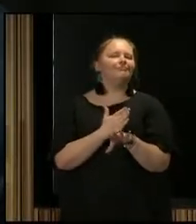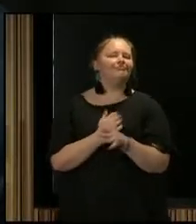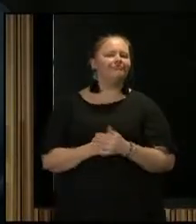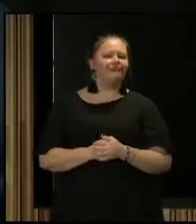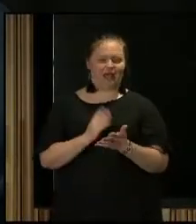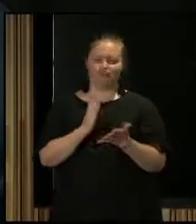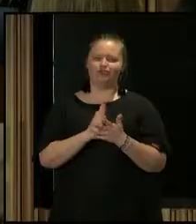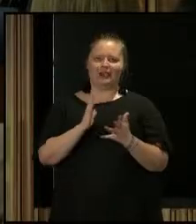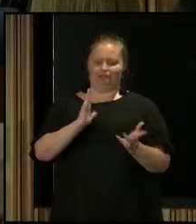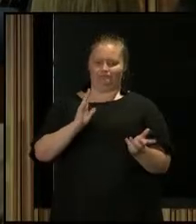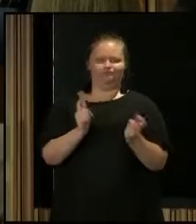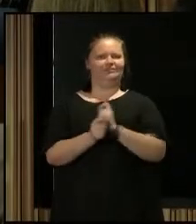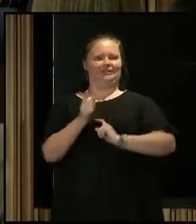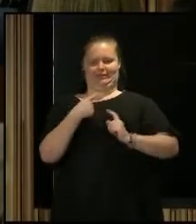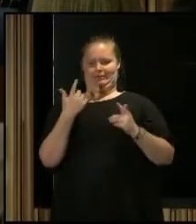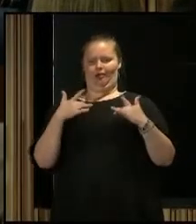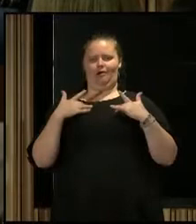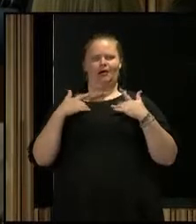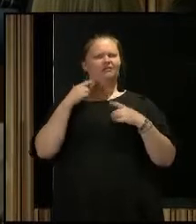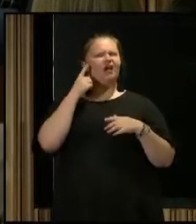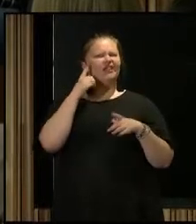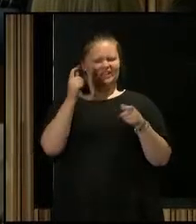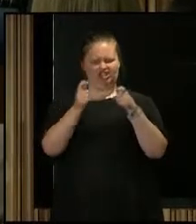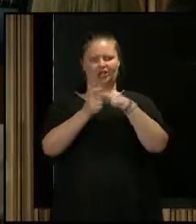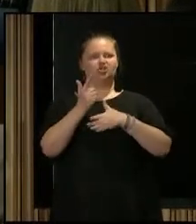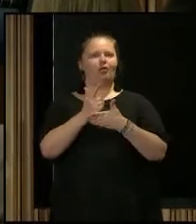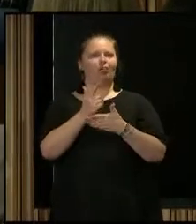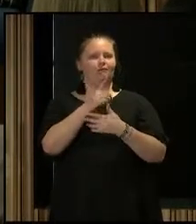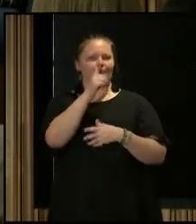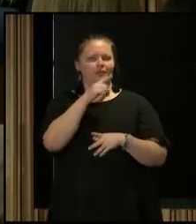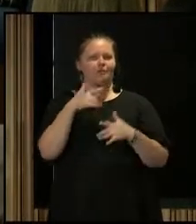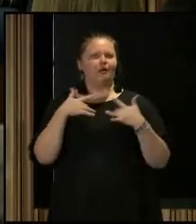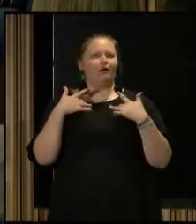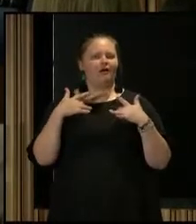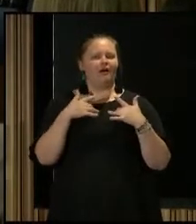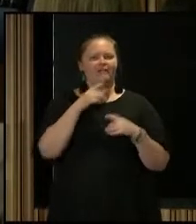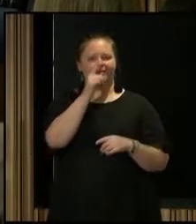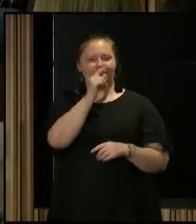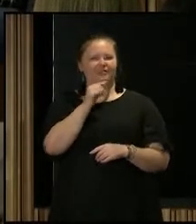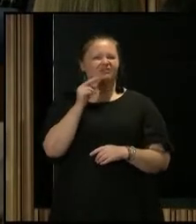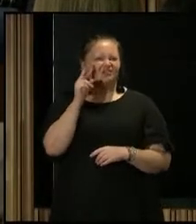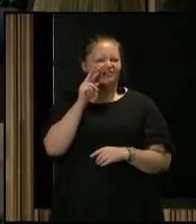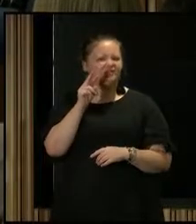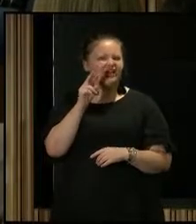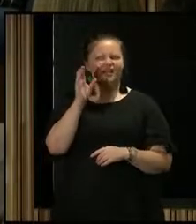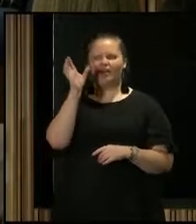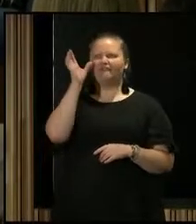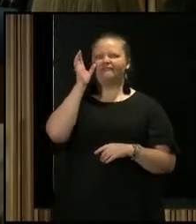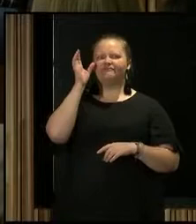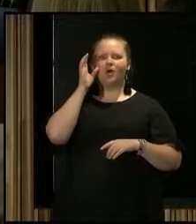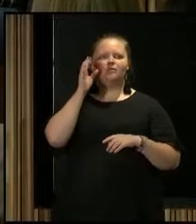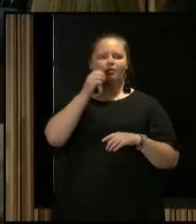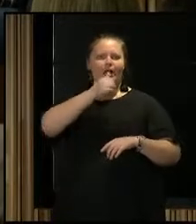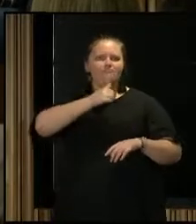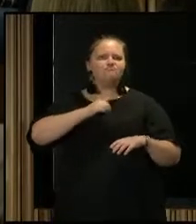changed our lives. Yeah. I think it changed a lot of people's lives. I think, you know, we're seeing the images of pub choir, and there's a huge